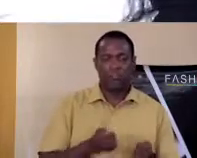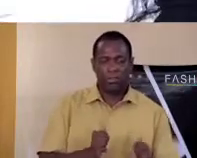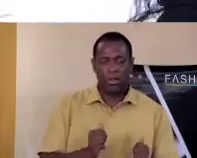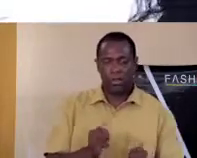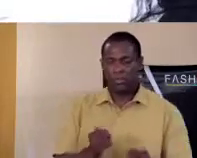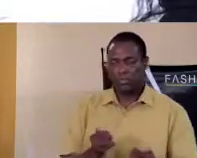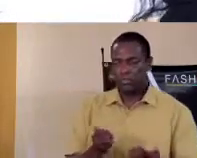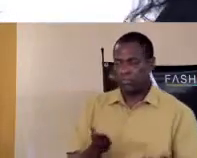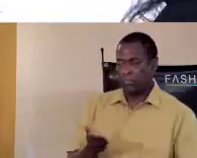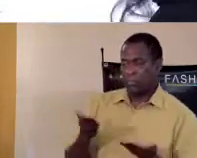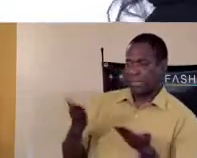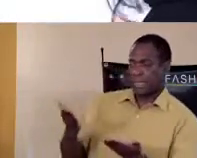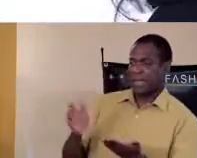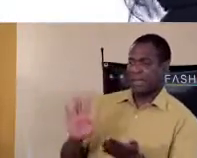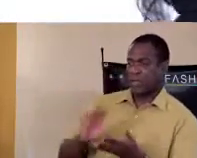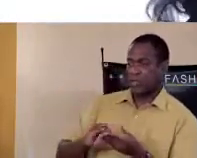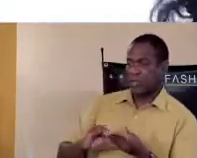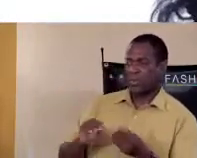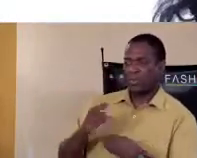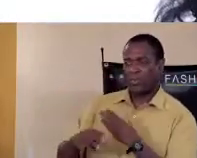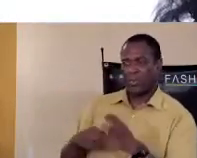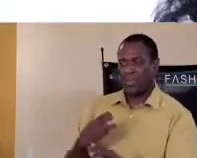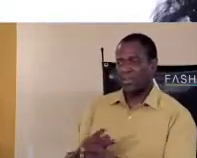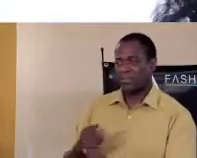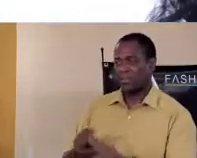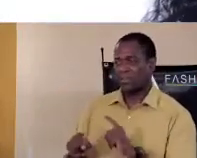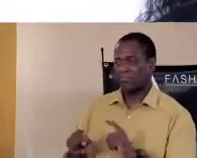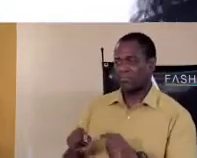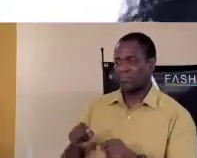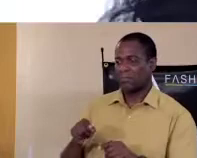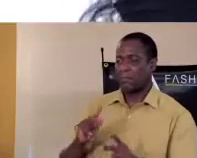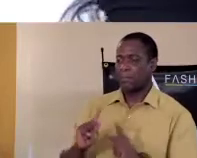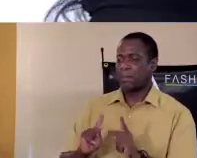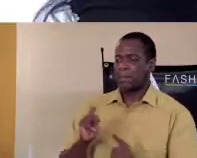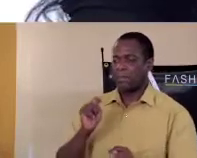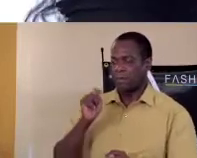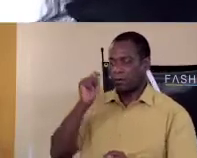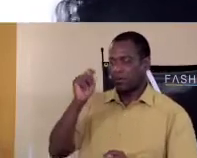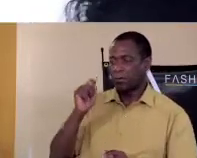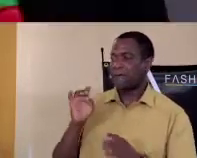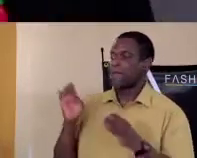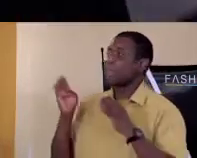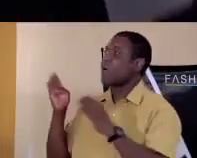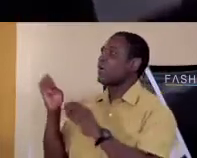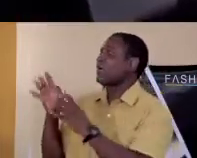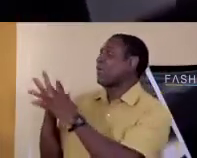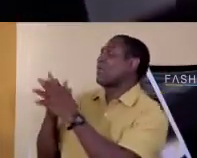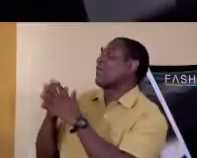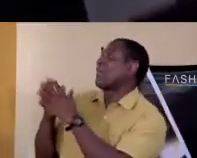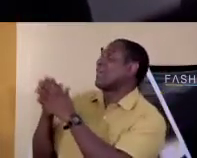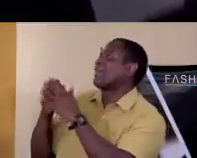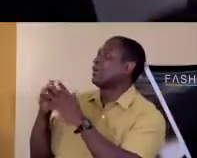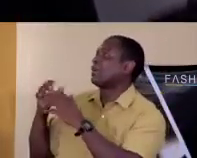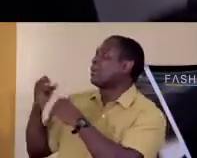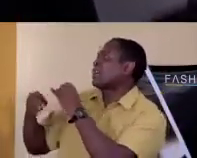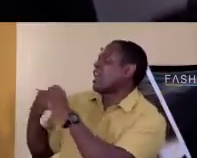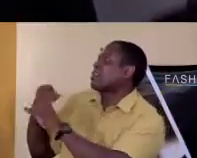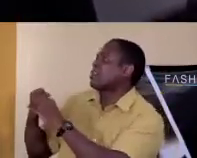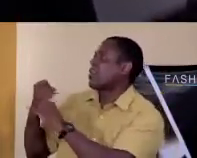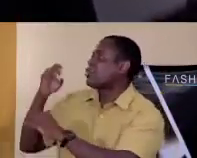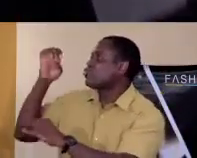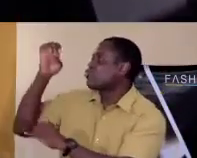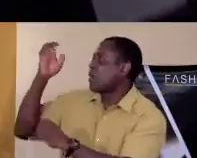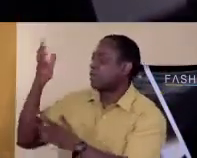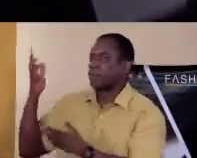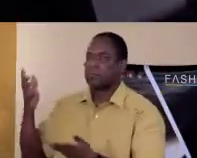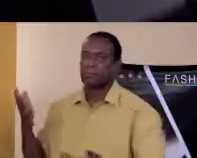of telling their story. But the thing is, and I always say, you know, you must know what you want for